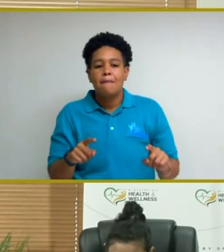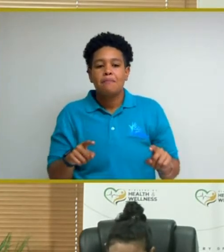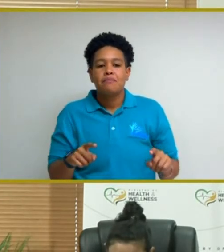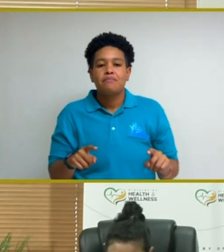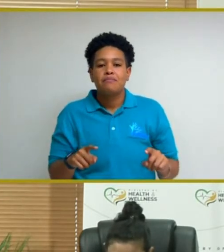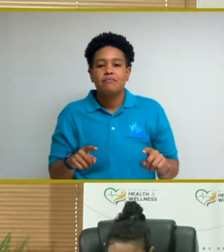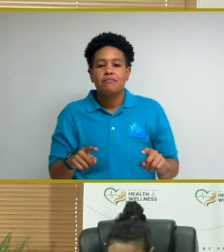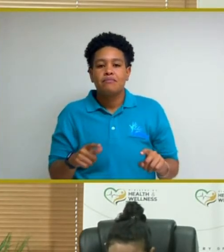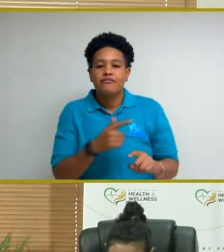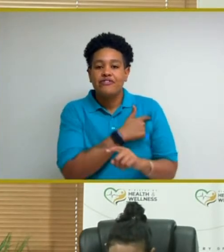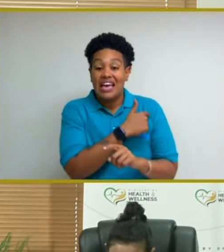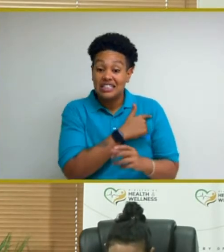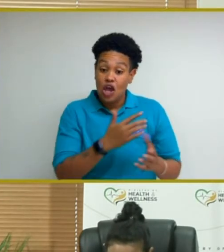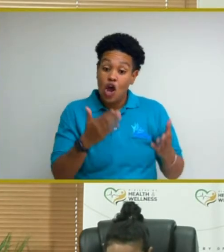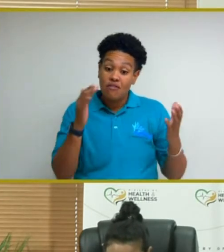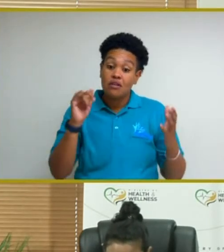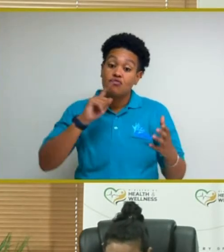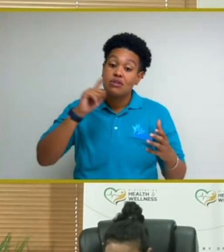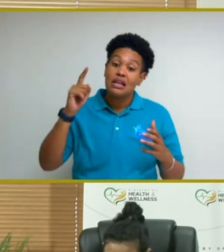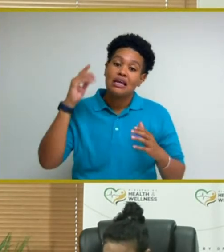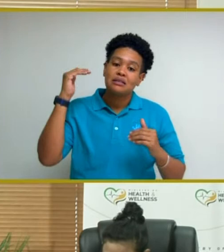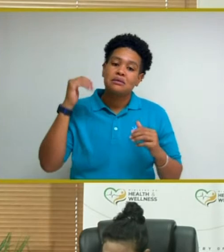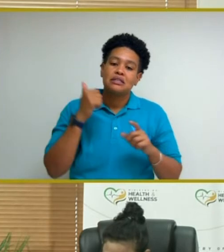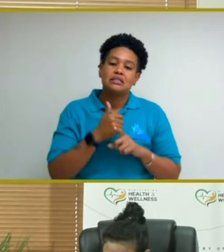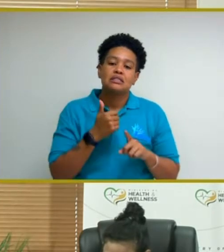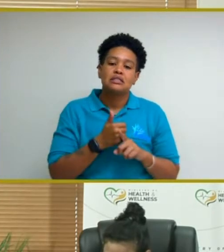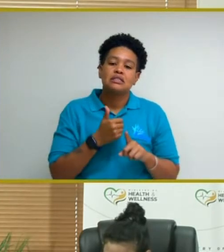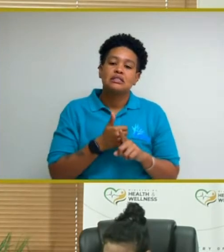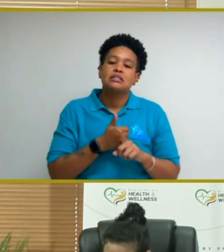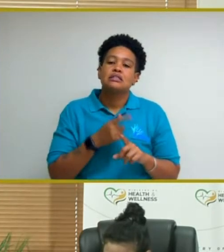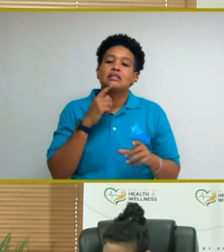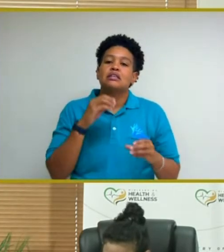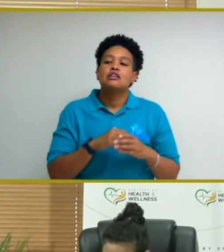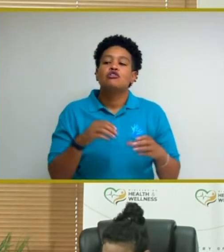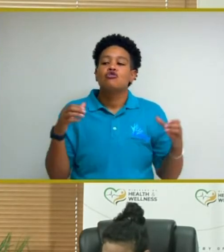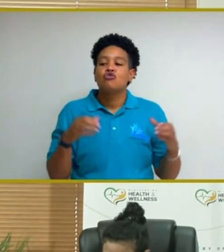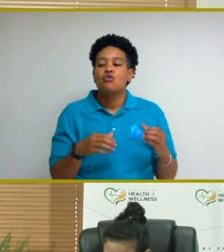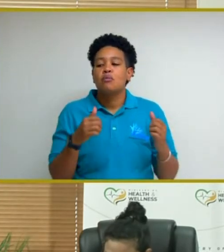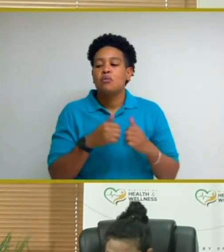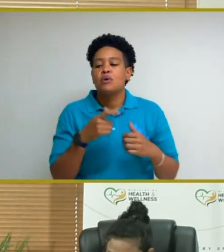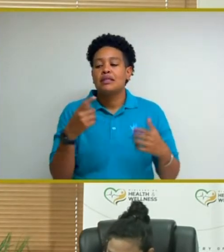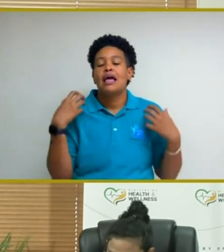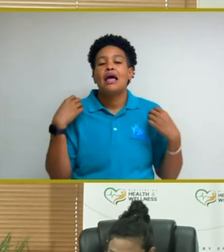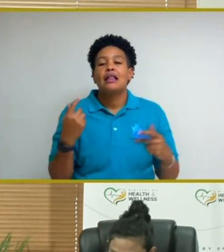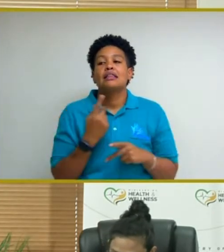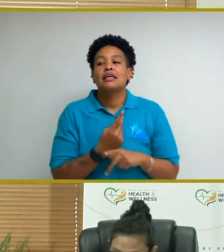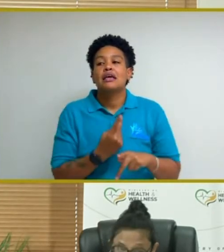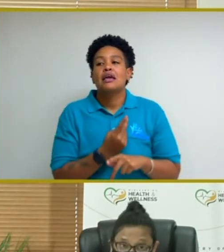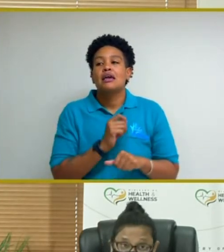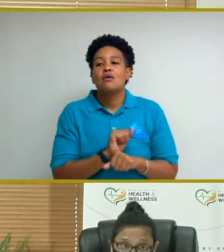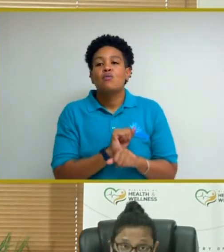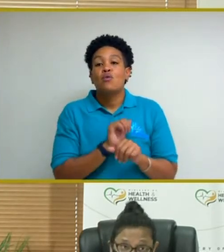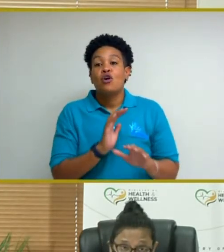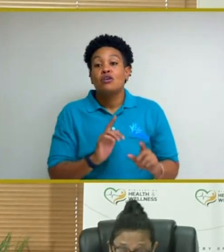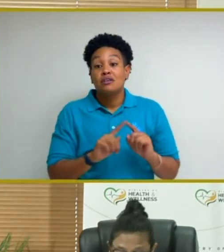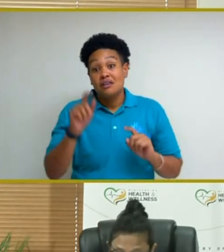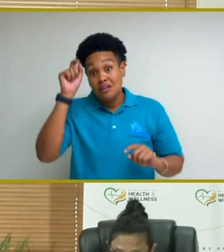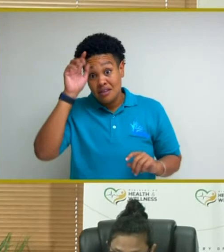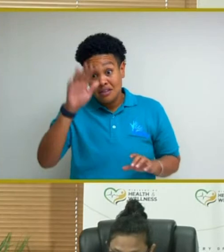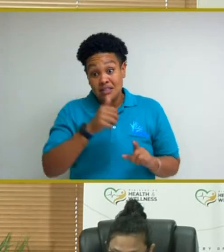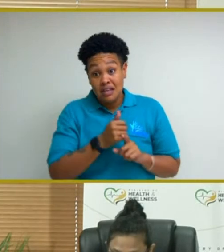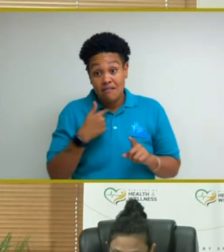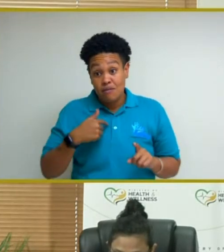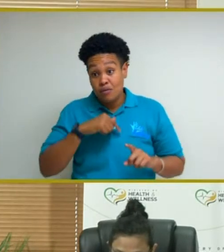offer. That was expected, especially in the group with the healthcare workers. However, as